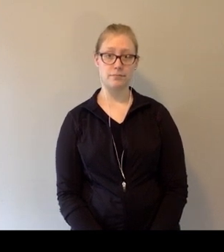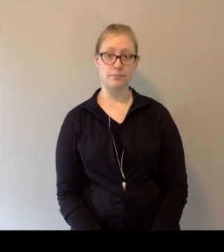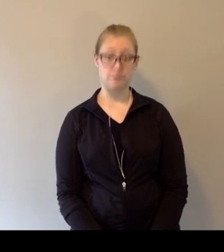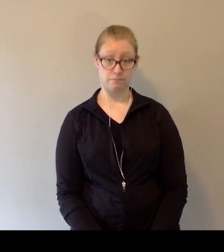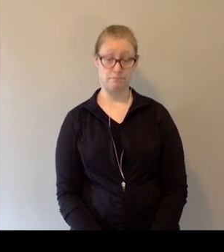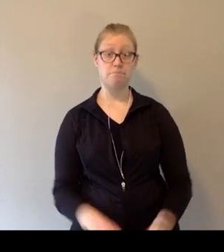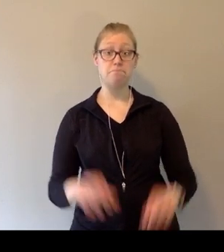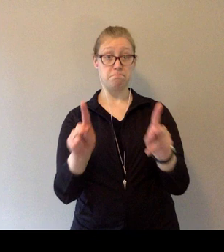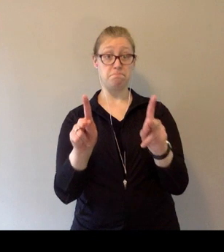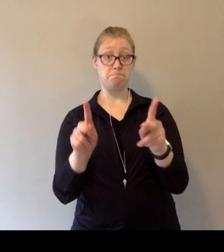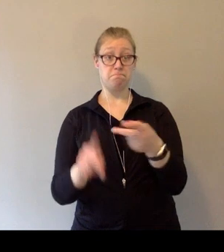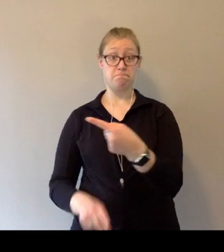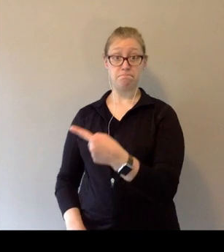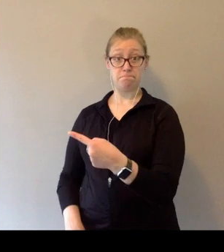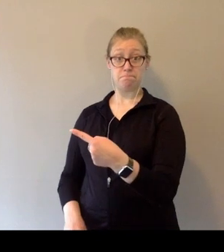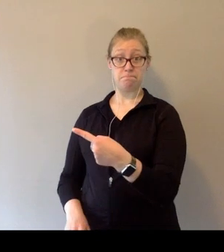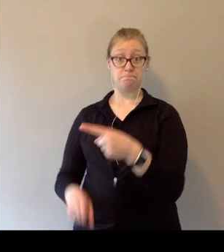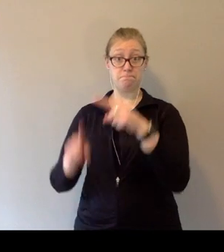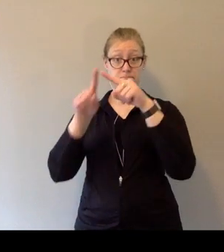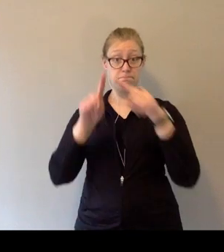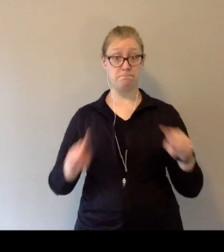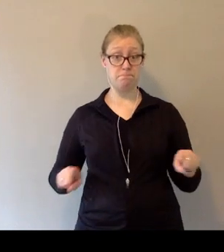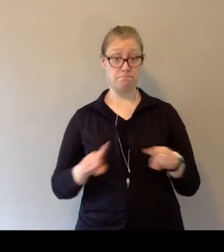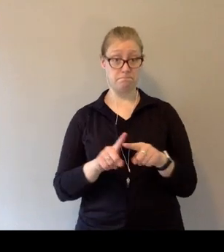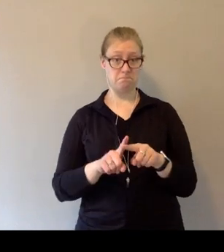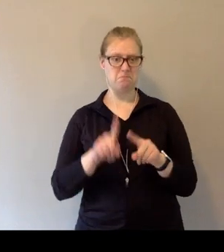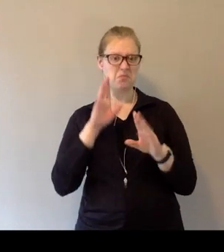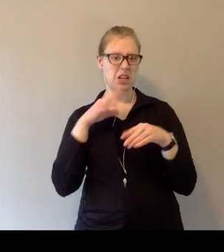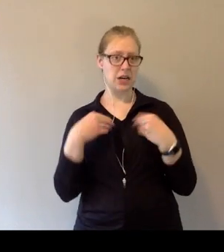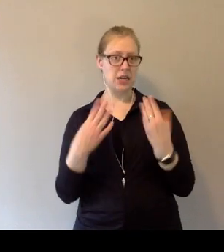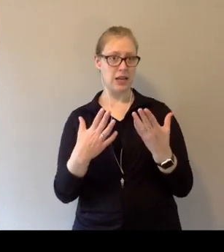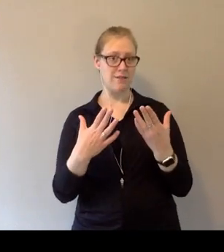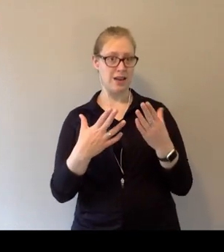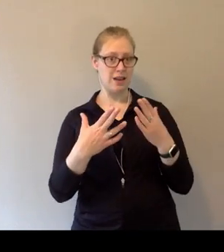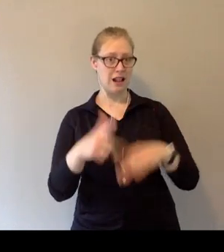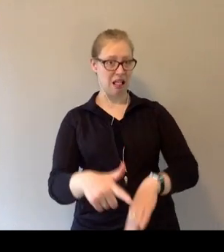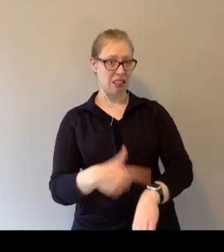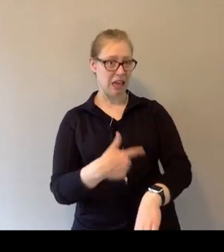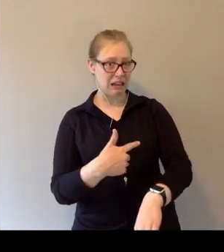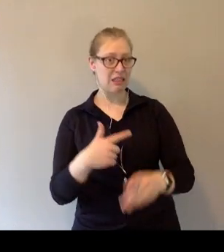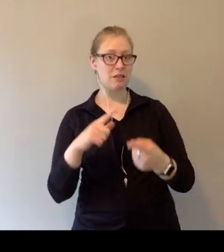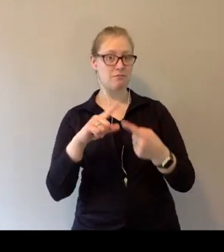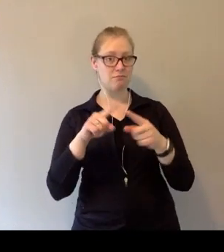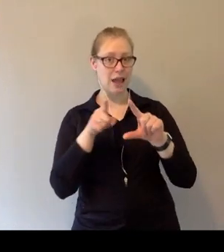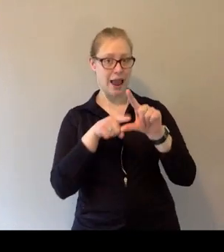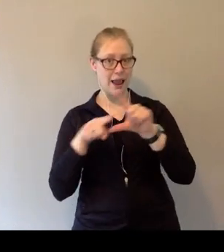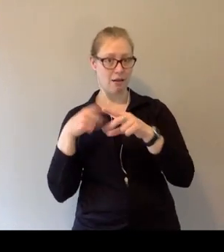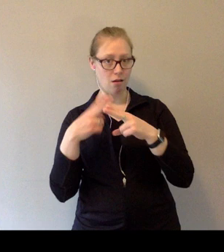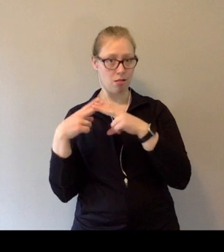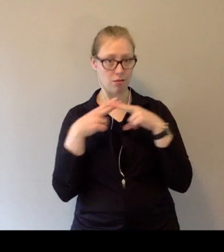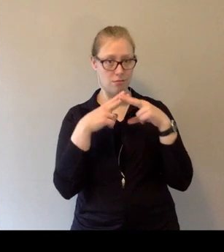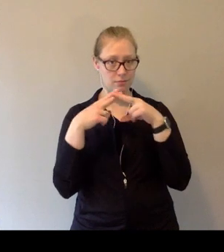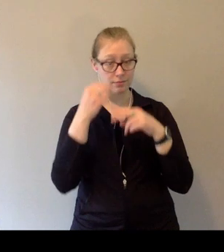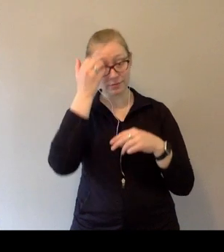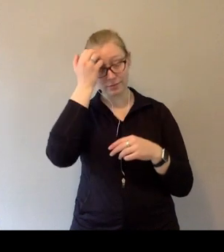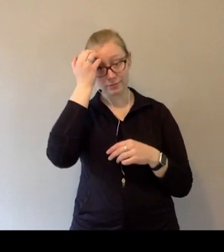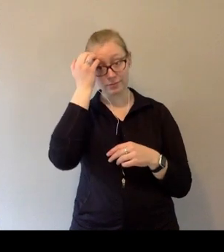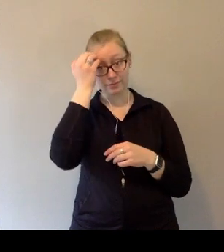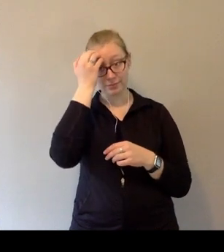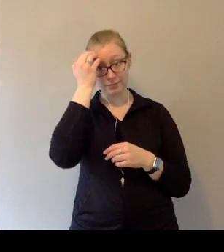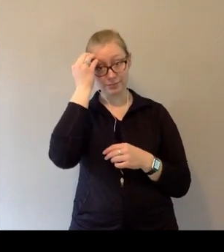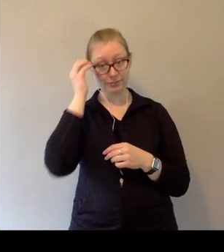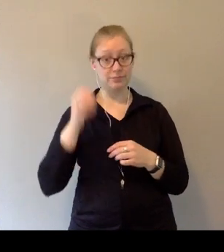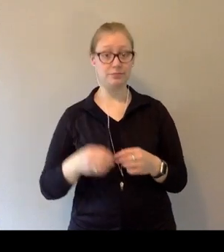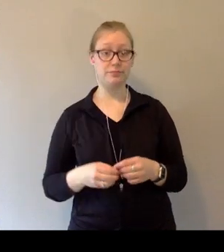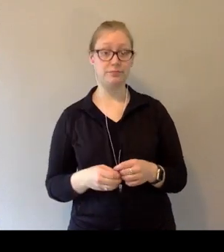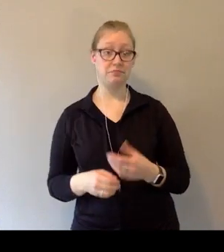All right, so here is a triangle, and we're going to give it some side lengths and some angles. All right, so here is our triangle, and we can